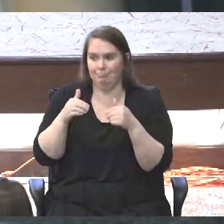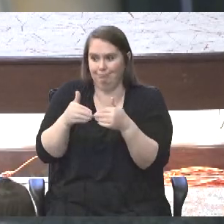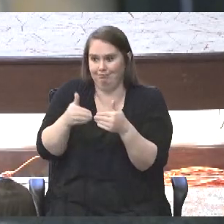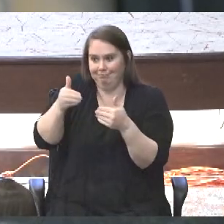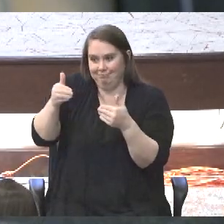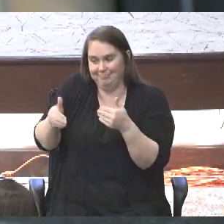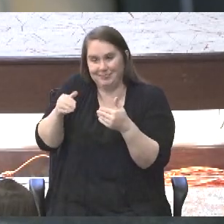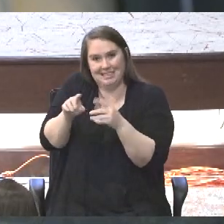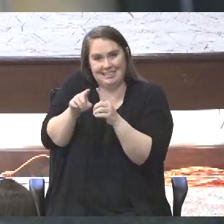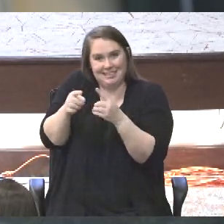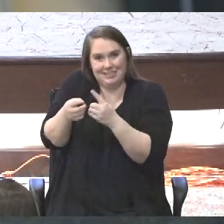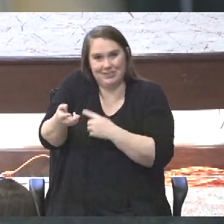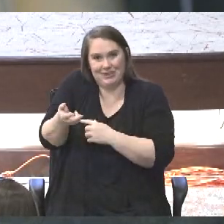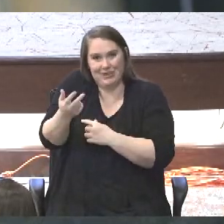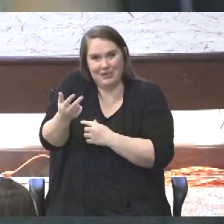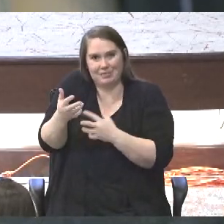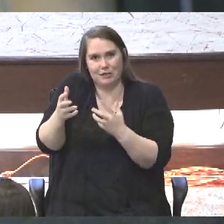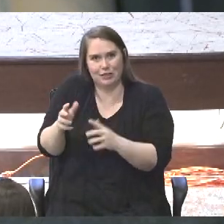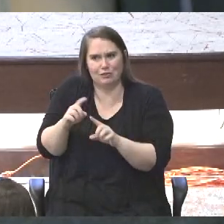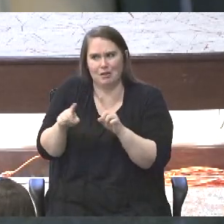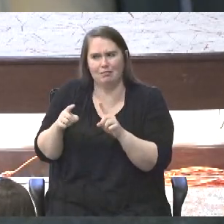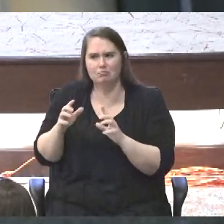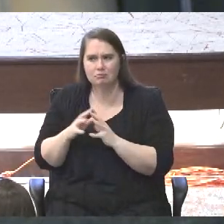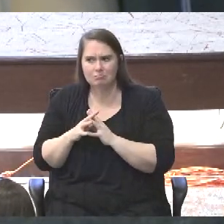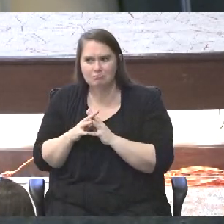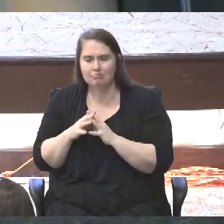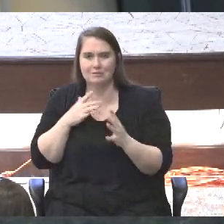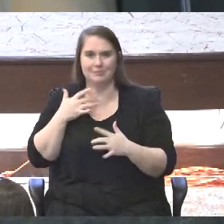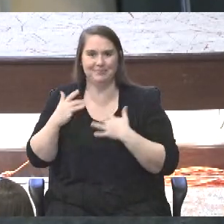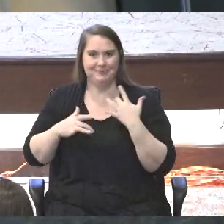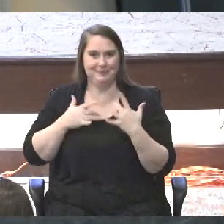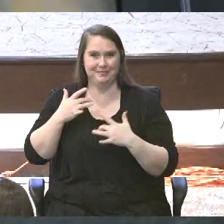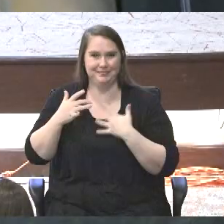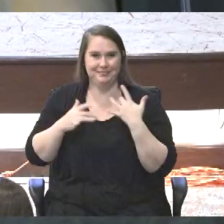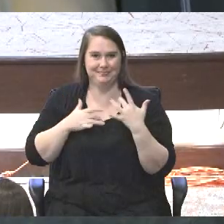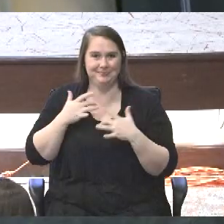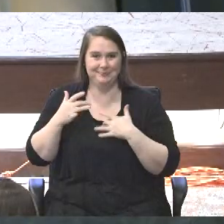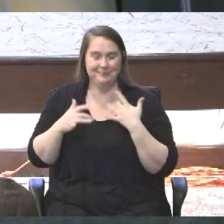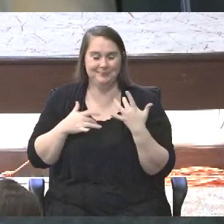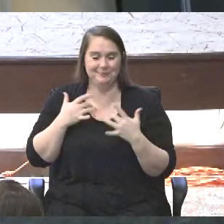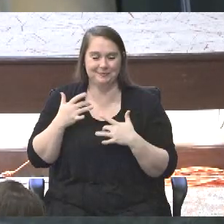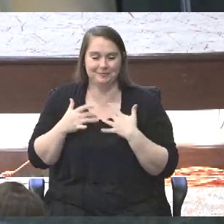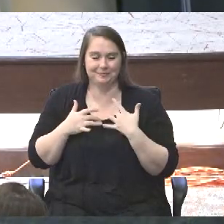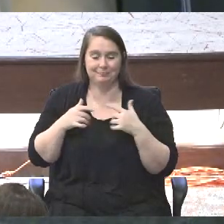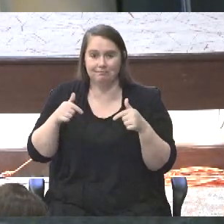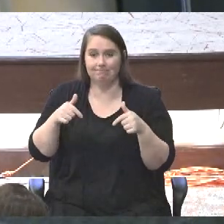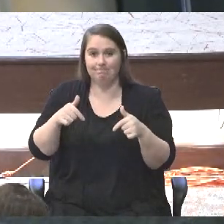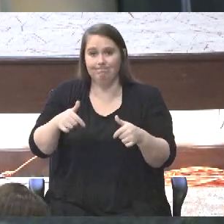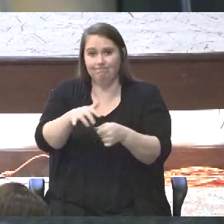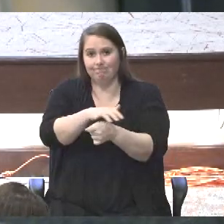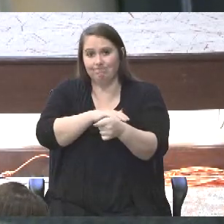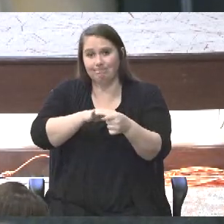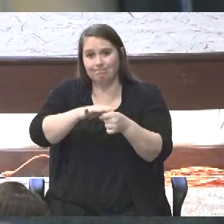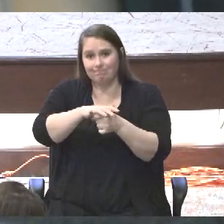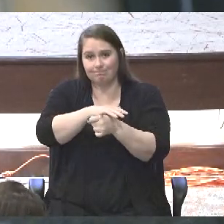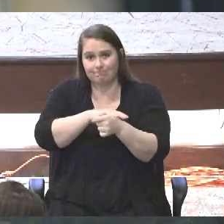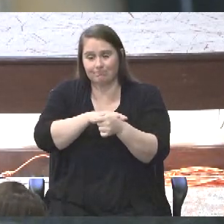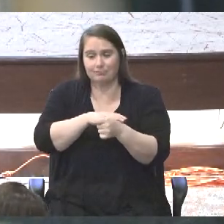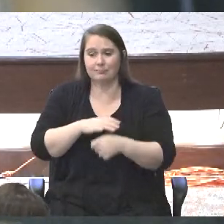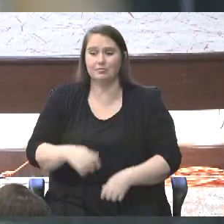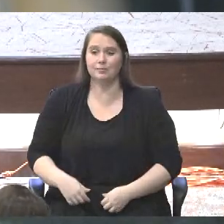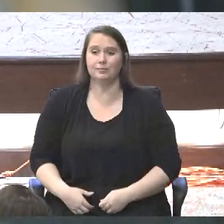District 3, but excited about this area and